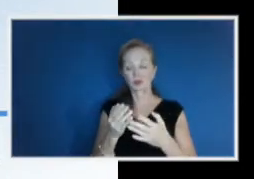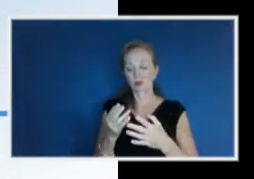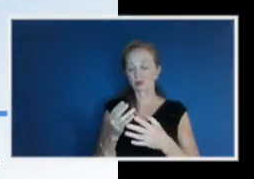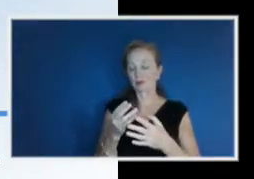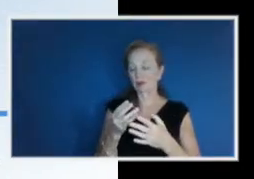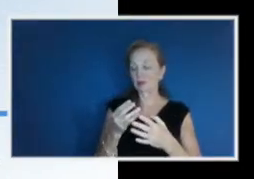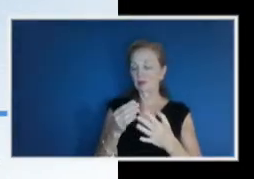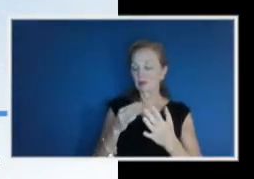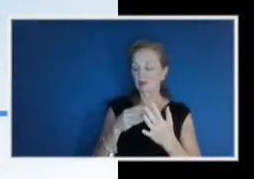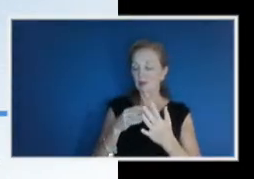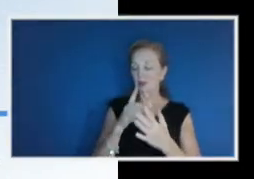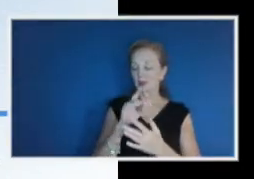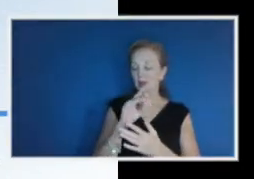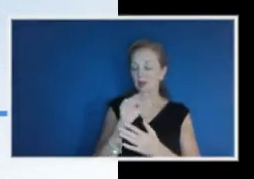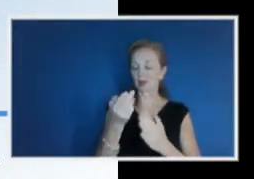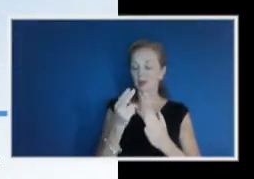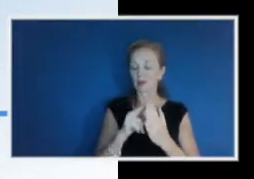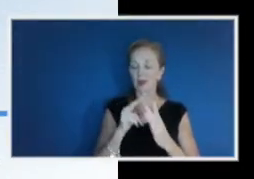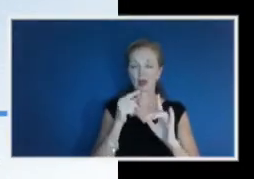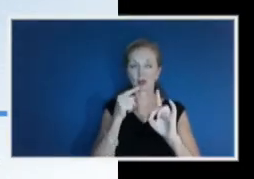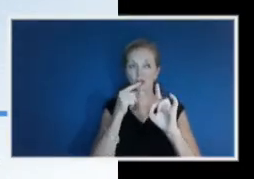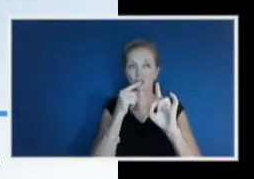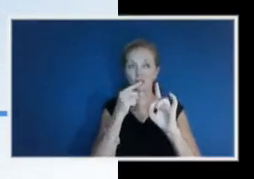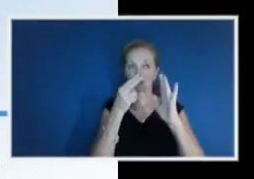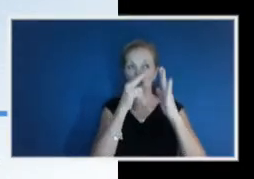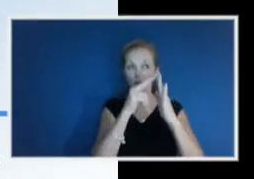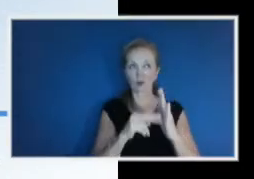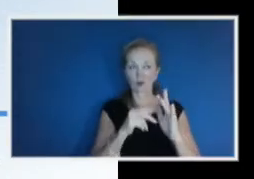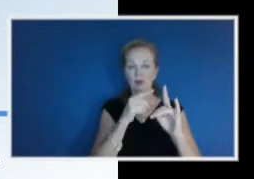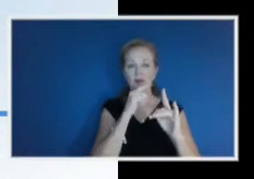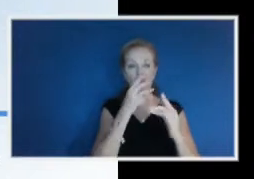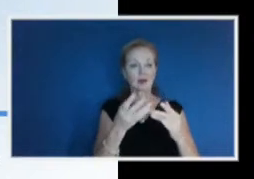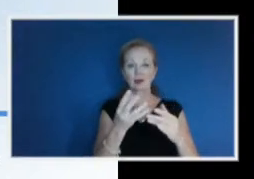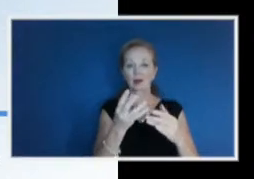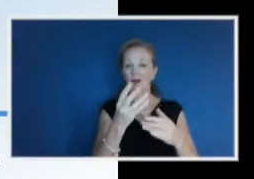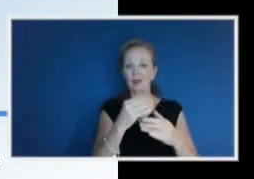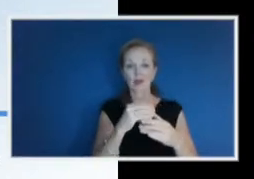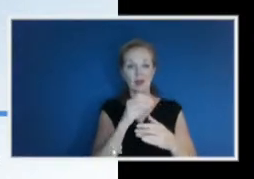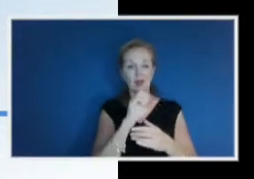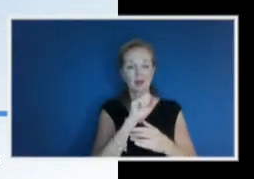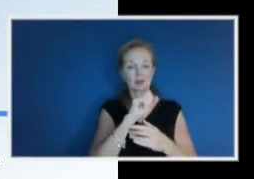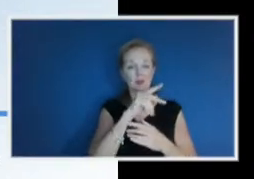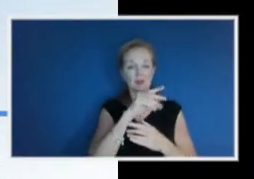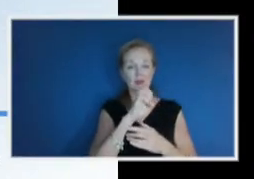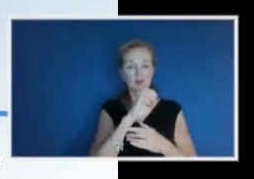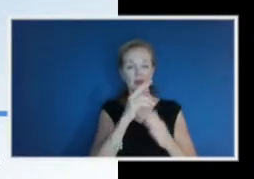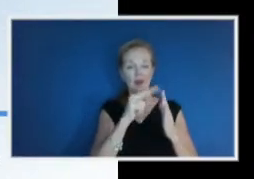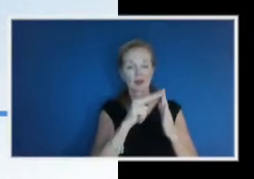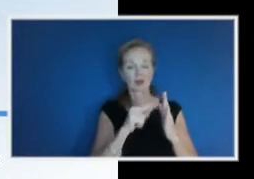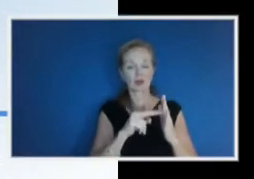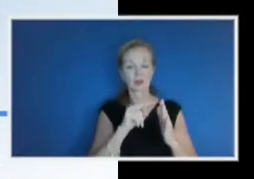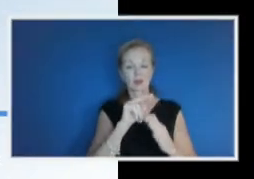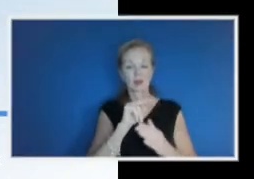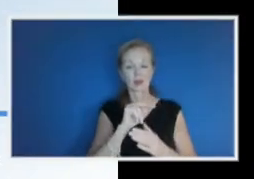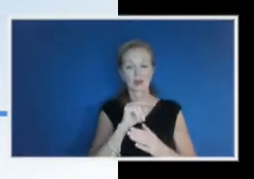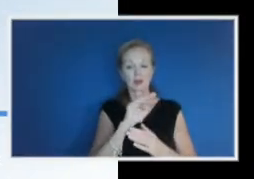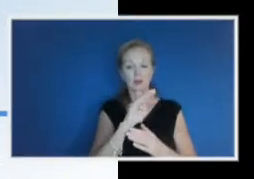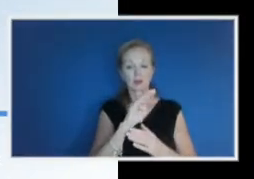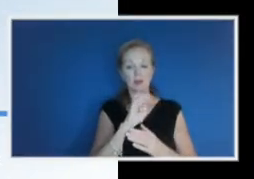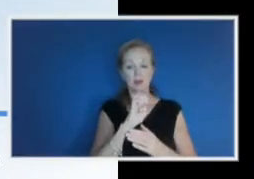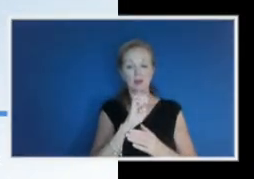goals. We are suggesting that you not include SBEs on contracts that have MBEWBE